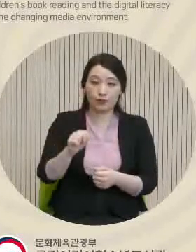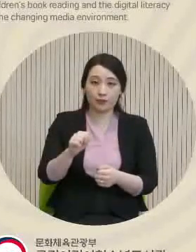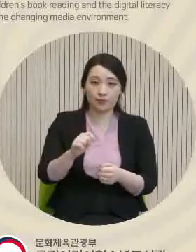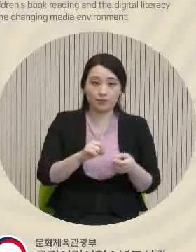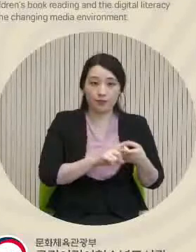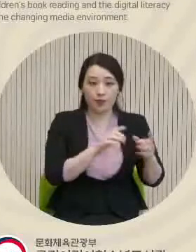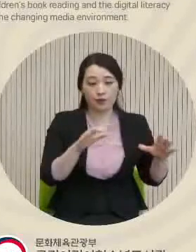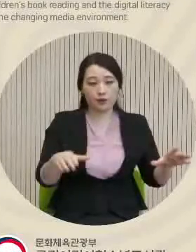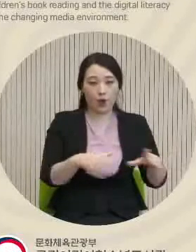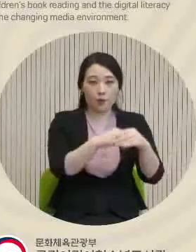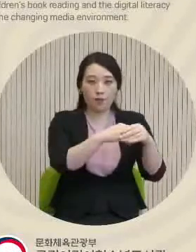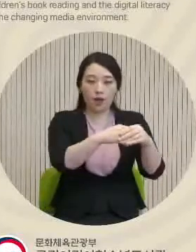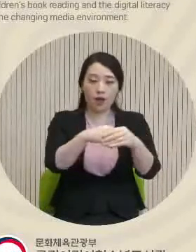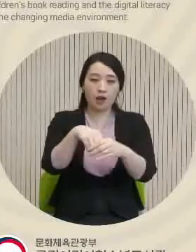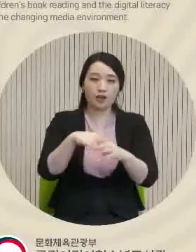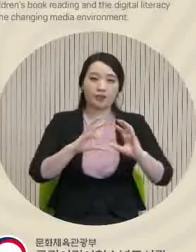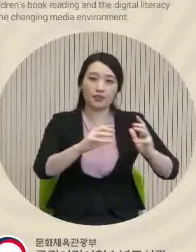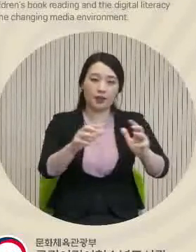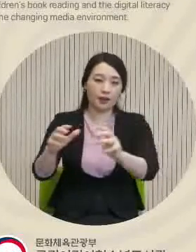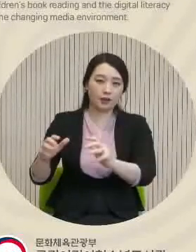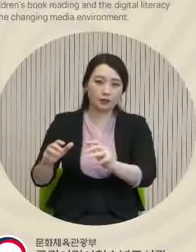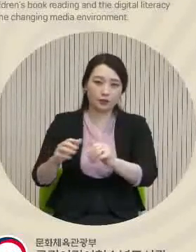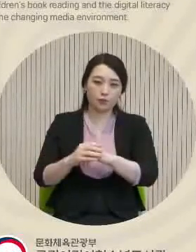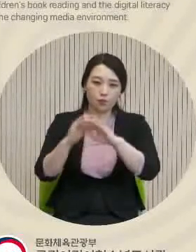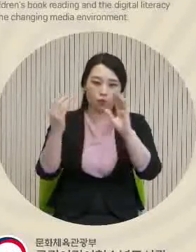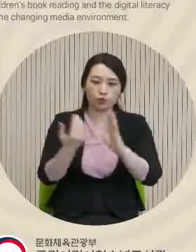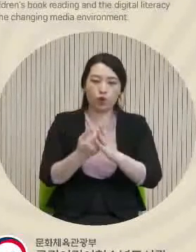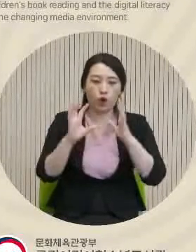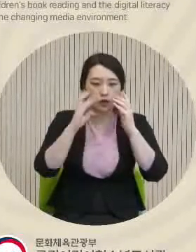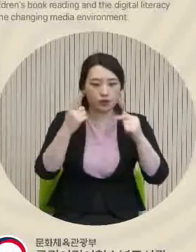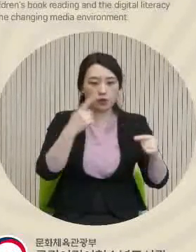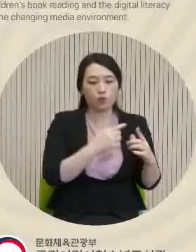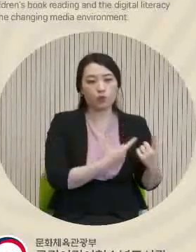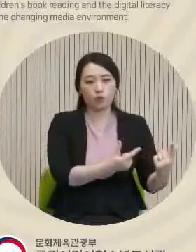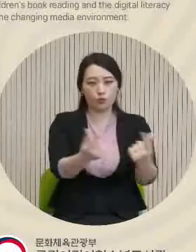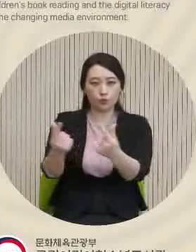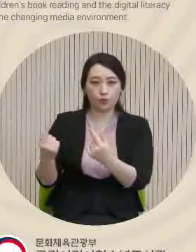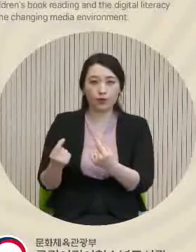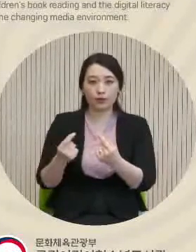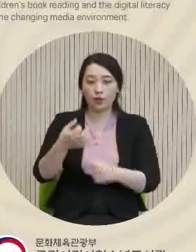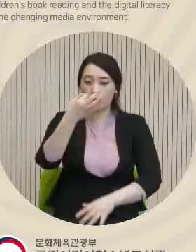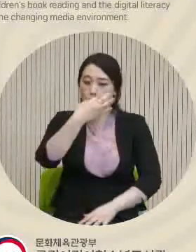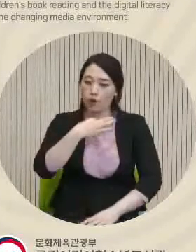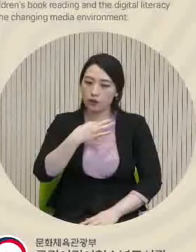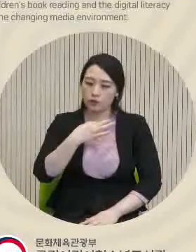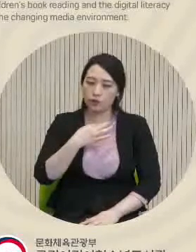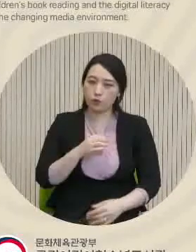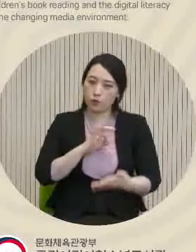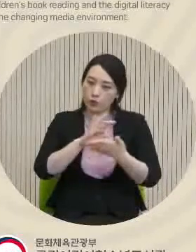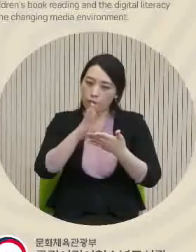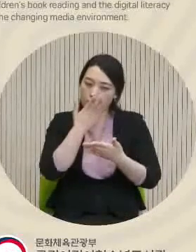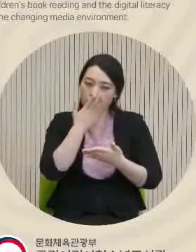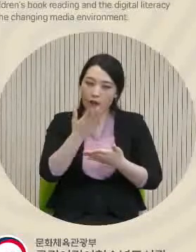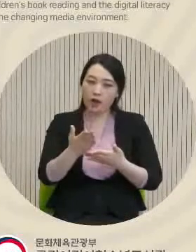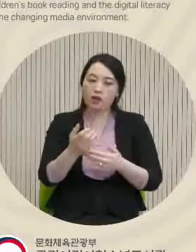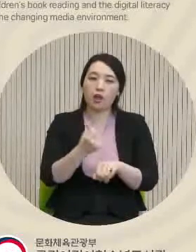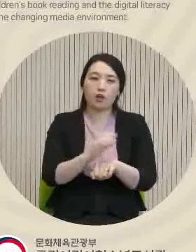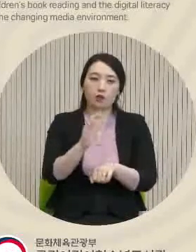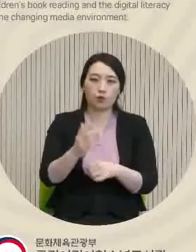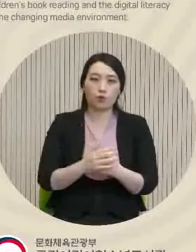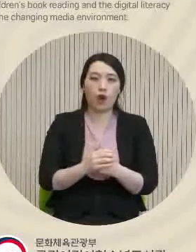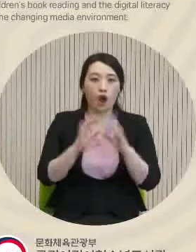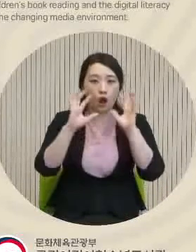digital environment, and in order to enable the use of digital technology without having any harmful influence on the cognitive, emotional, and